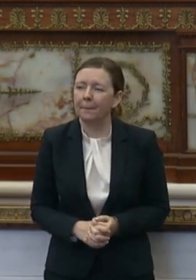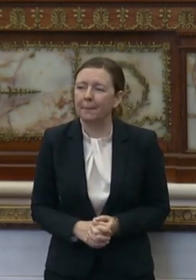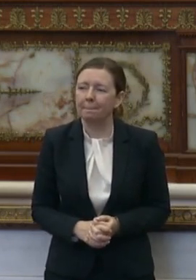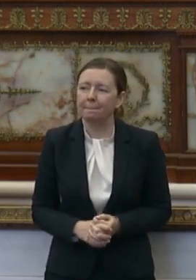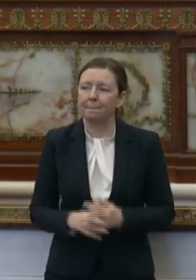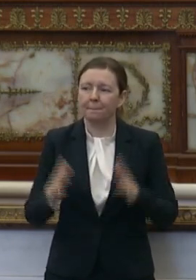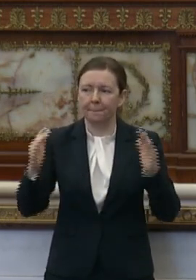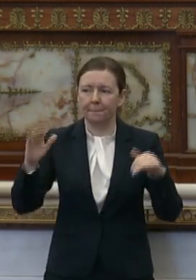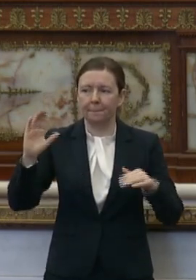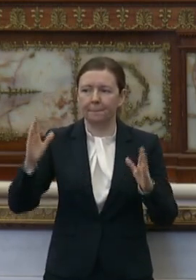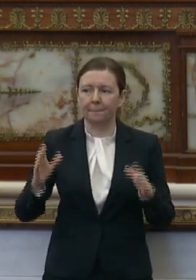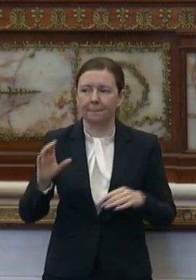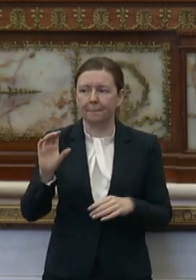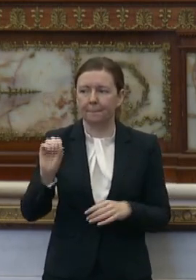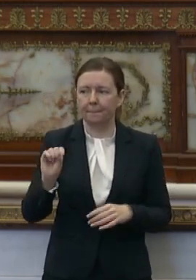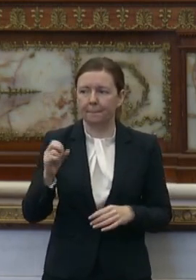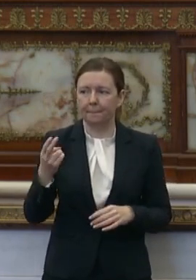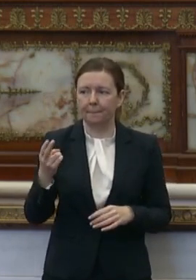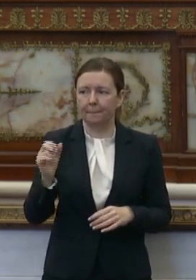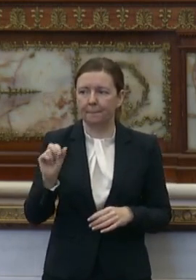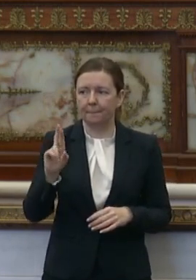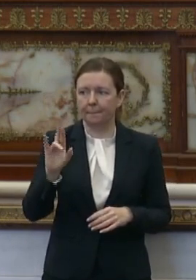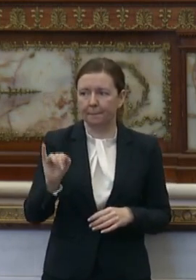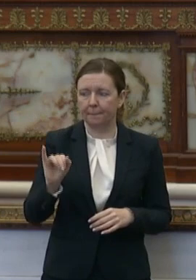The next speaker is Sherry Thomas.